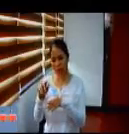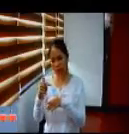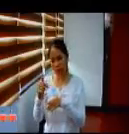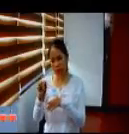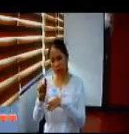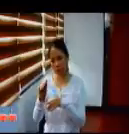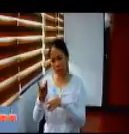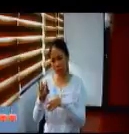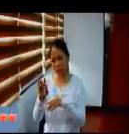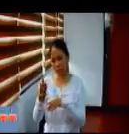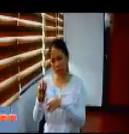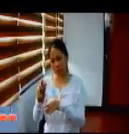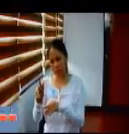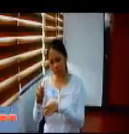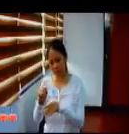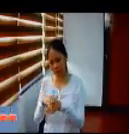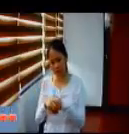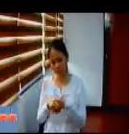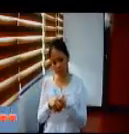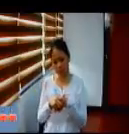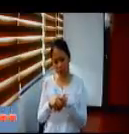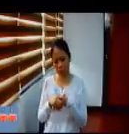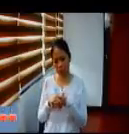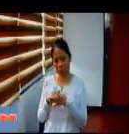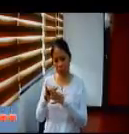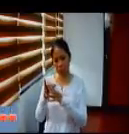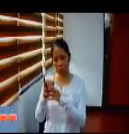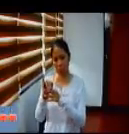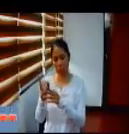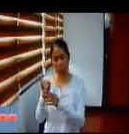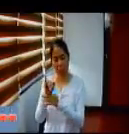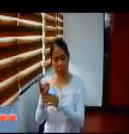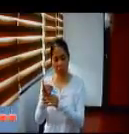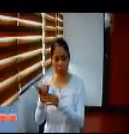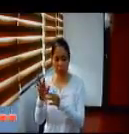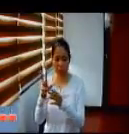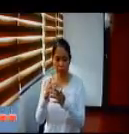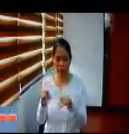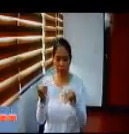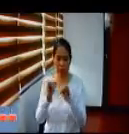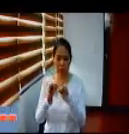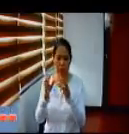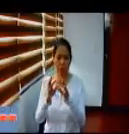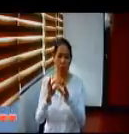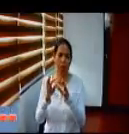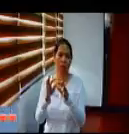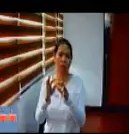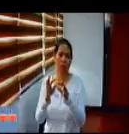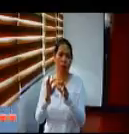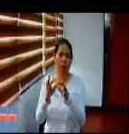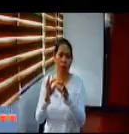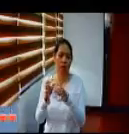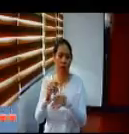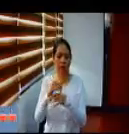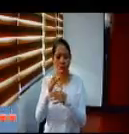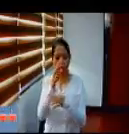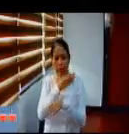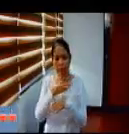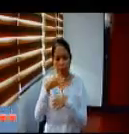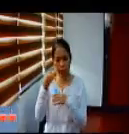is irrigation being an important factor in agriculture. If we have this situation and this